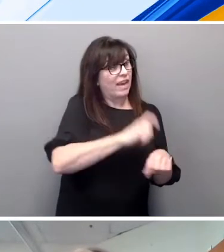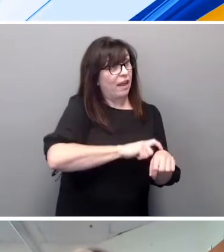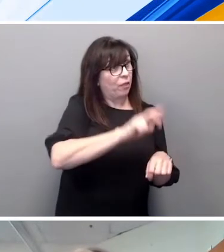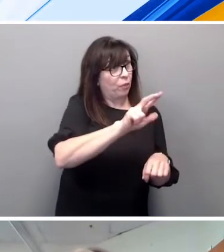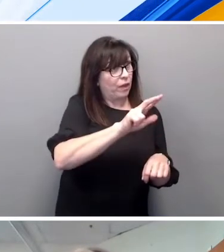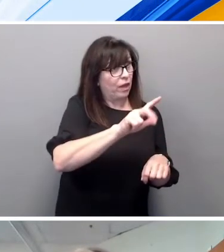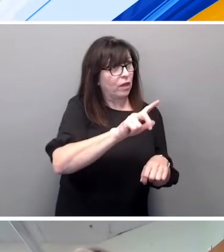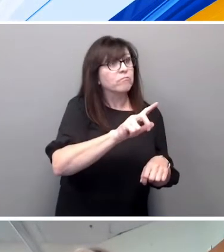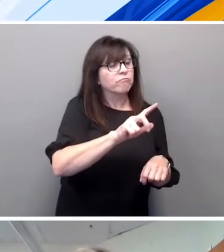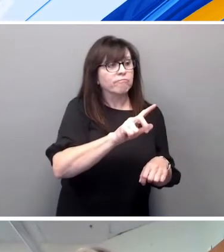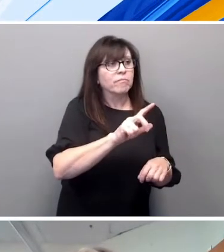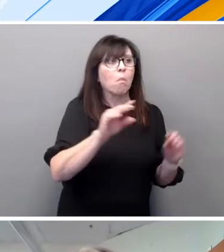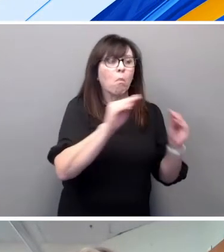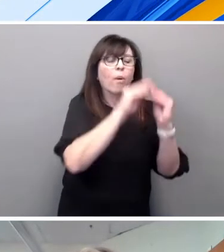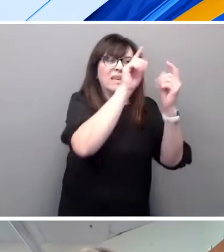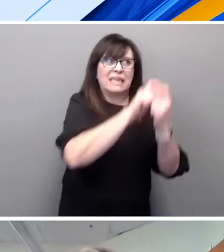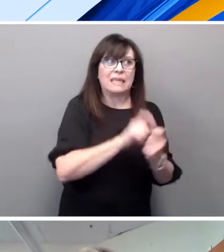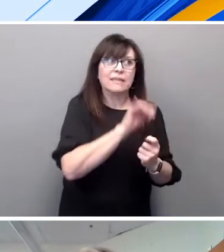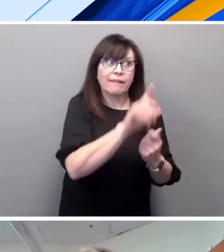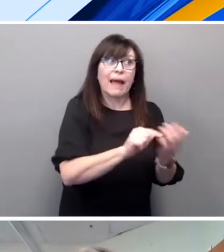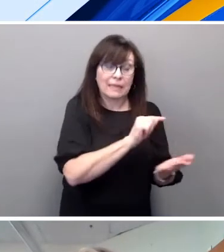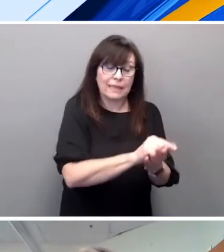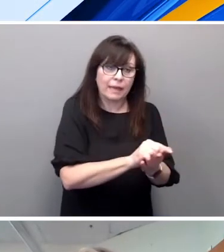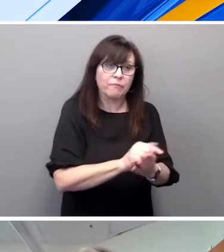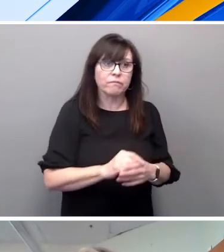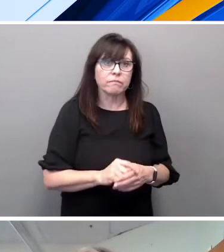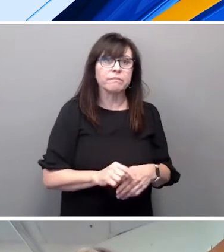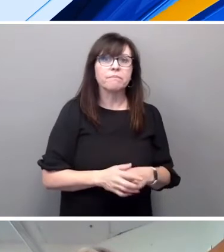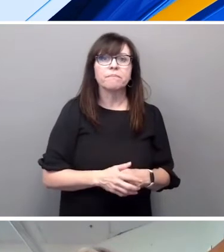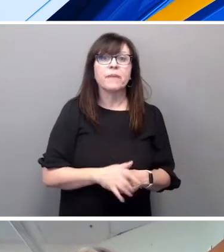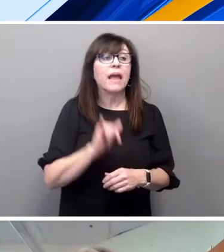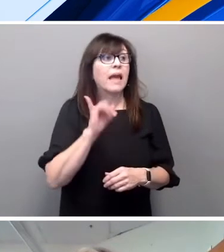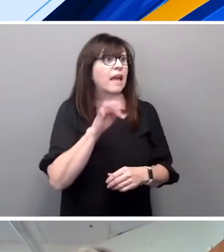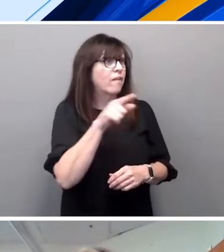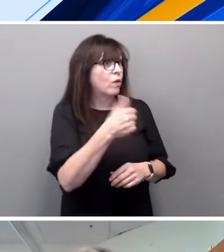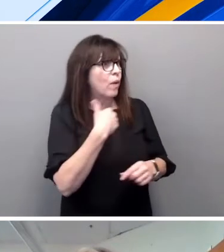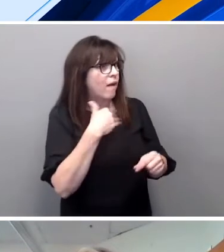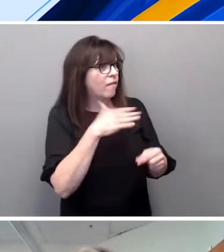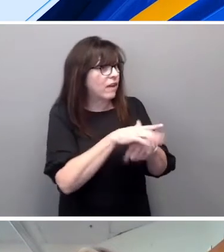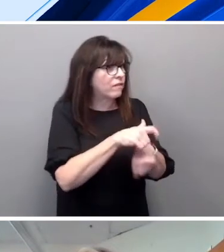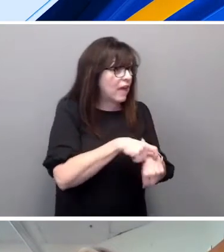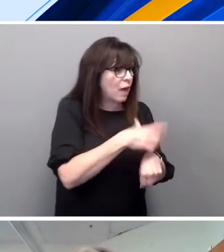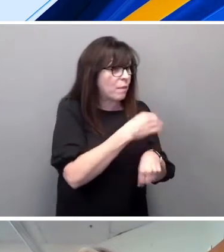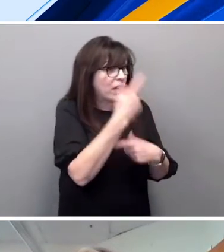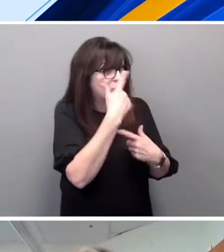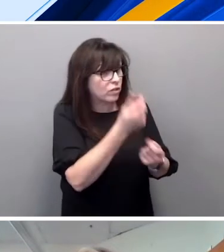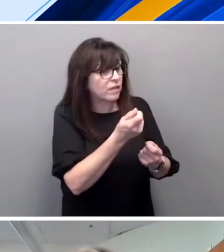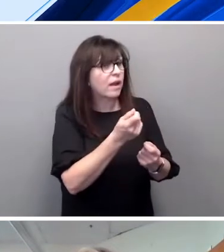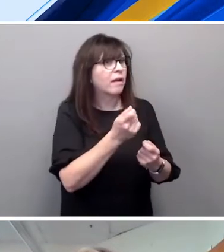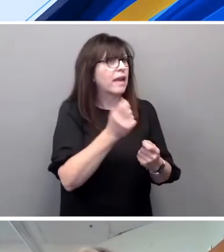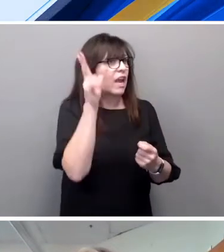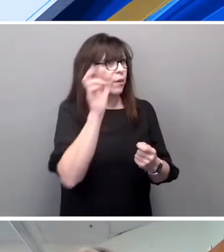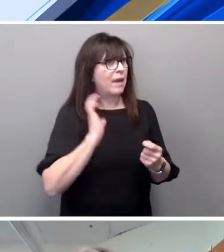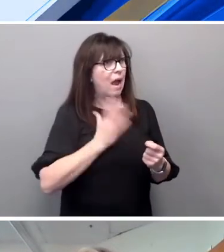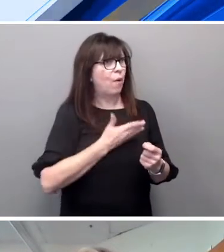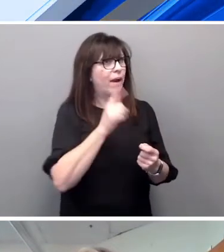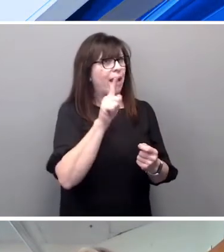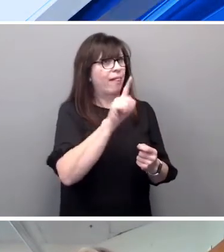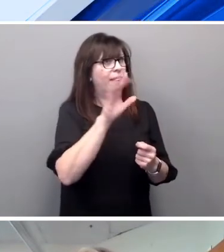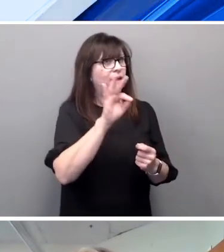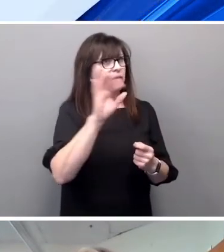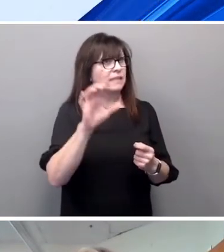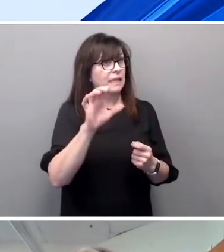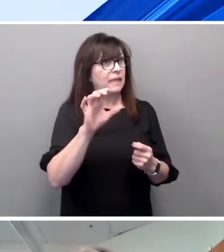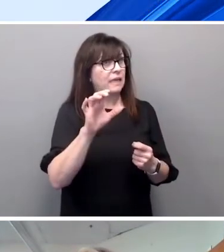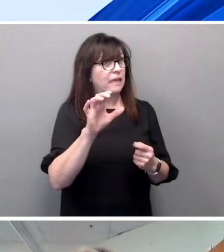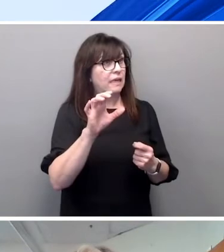a lot more detail then. And if you have the time and interest in hearing our LFC presentation, then my condolences, but